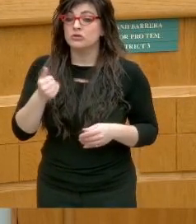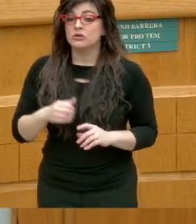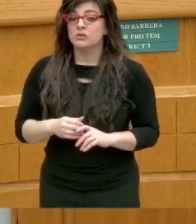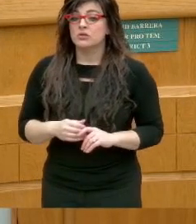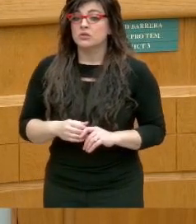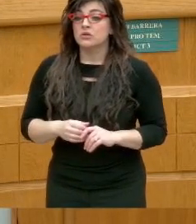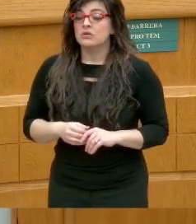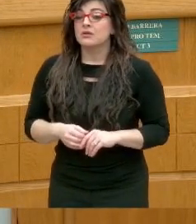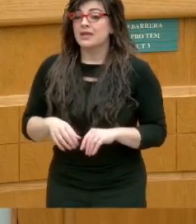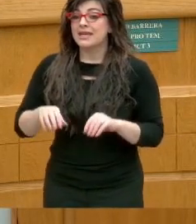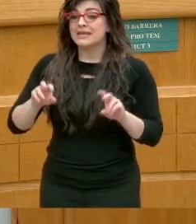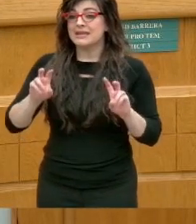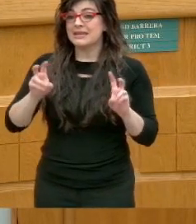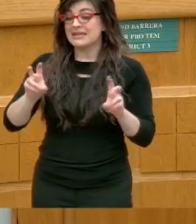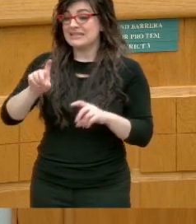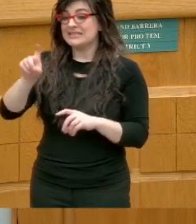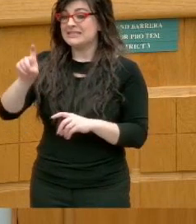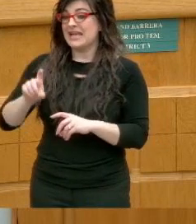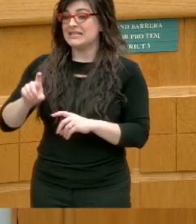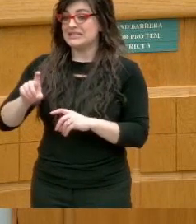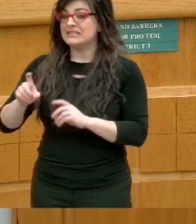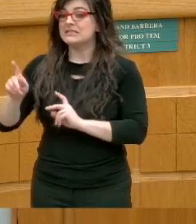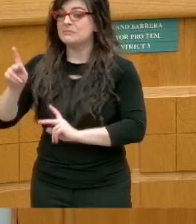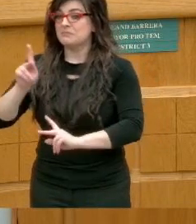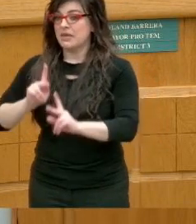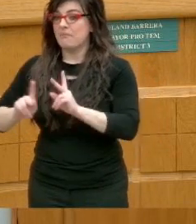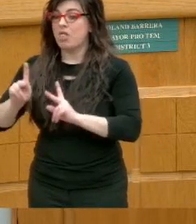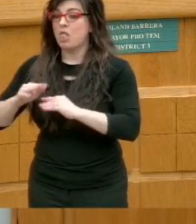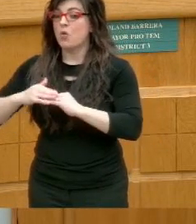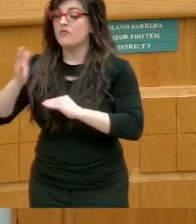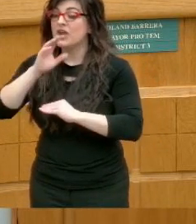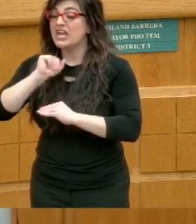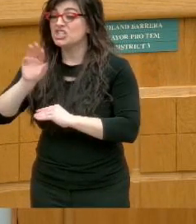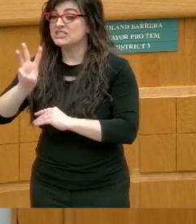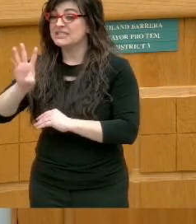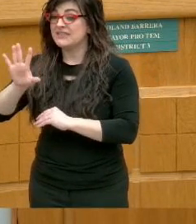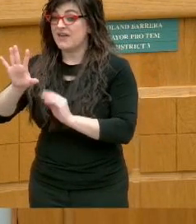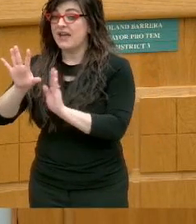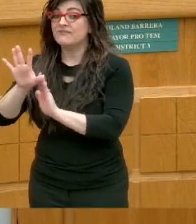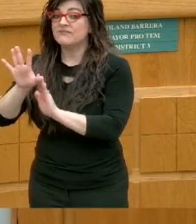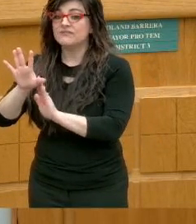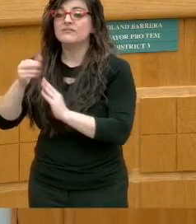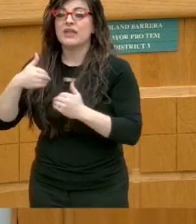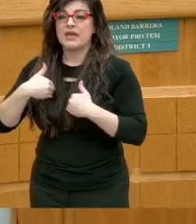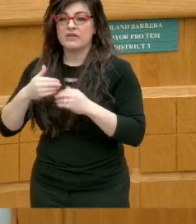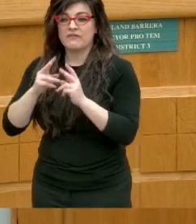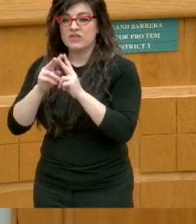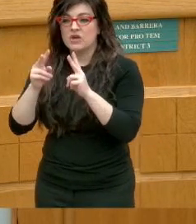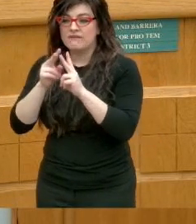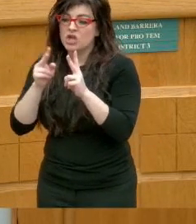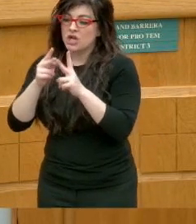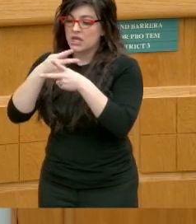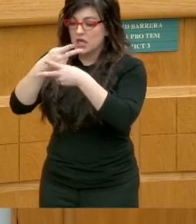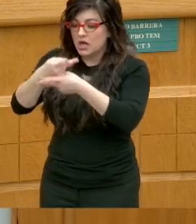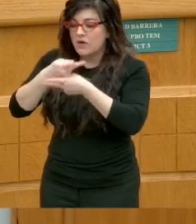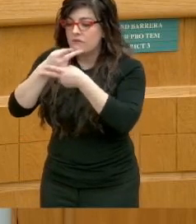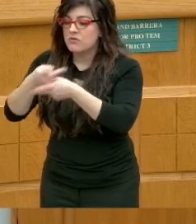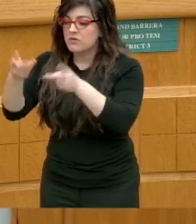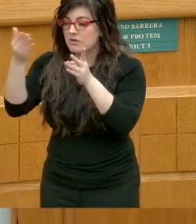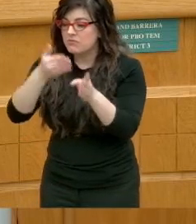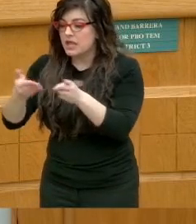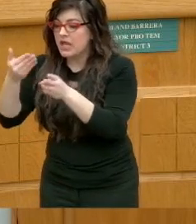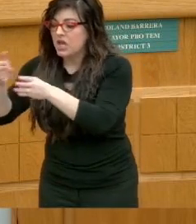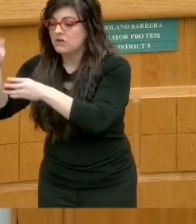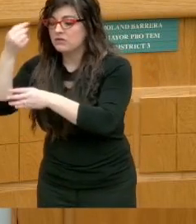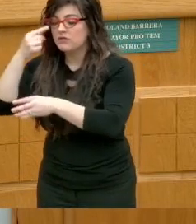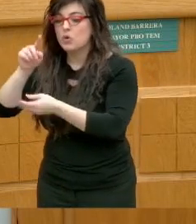to Texans over 65, and a really detailed, comprehensive mitigation plan for nursing homes in Texas. And I